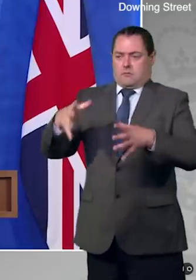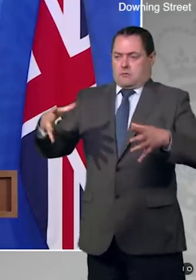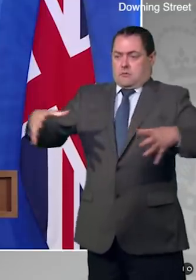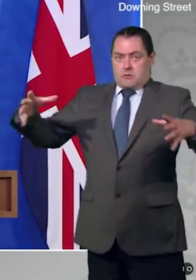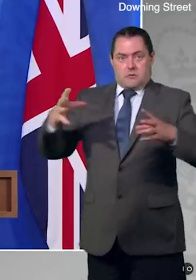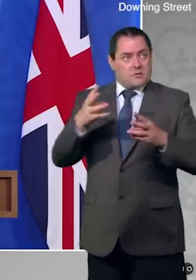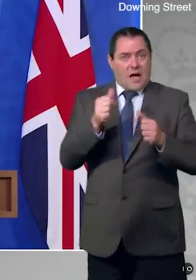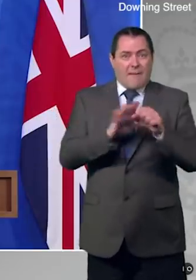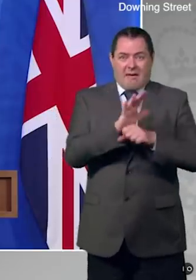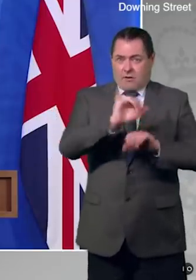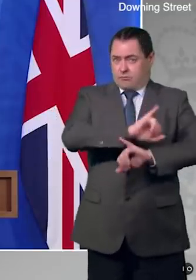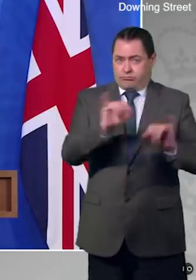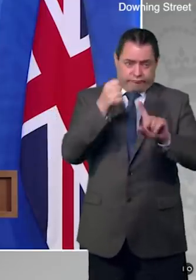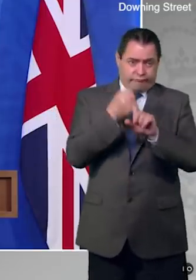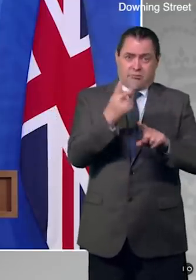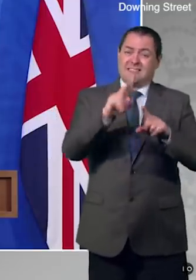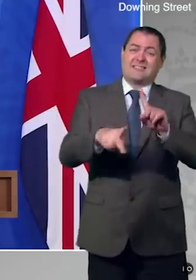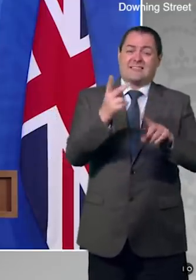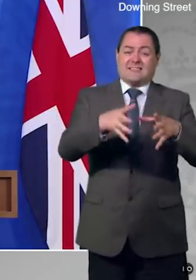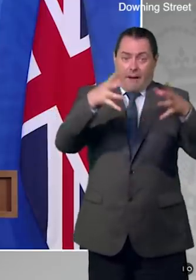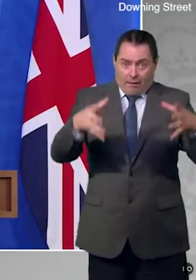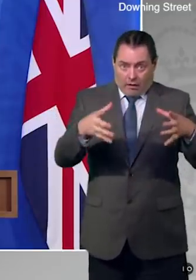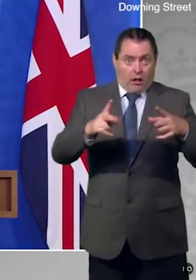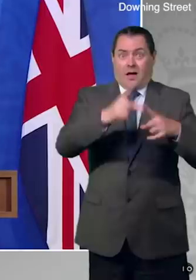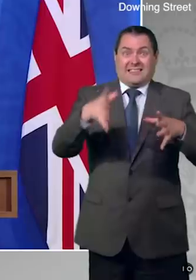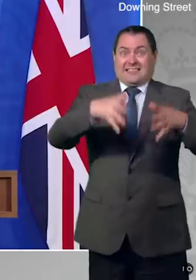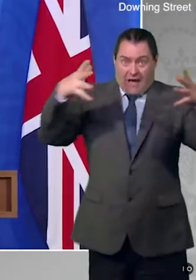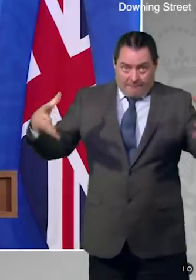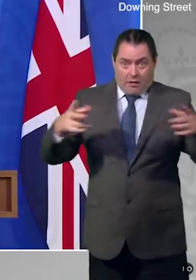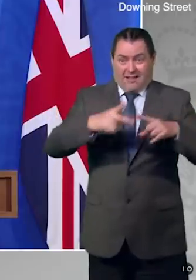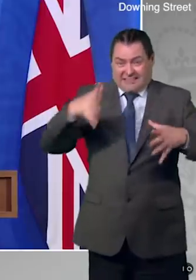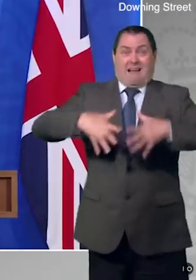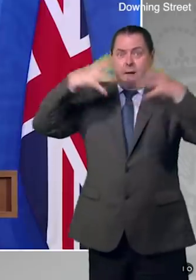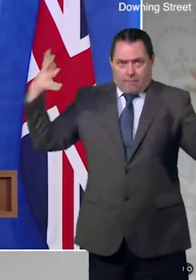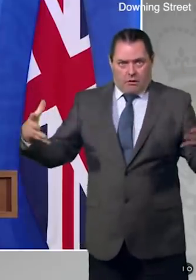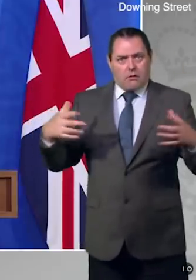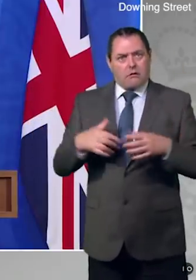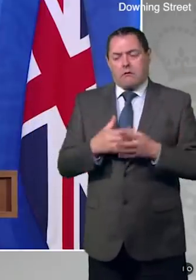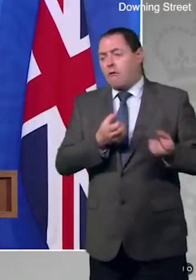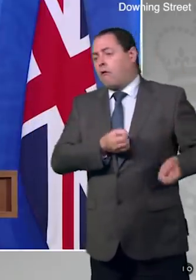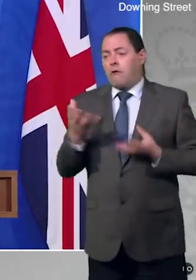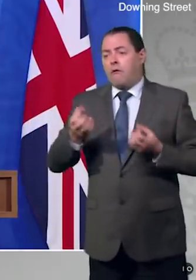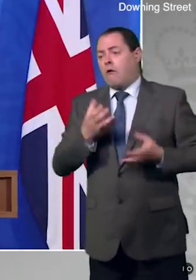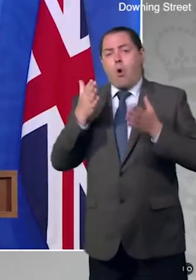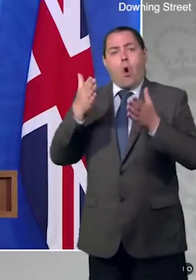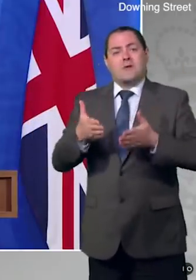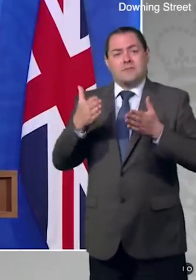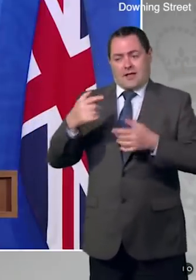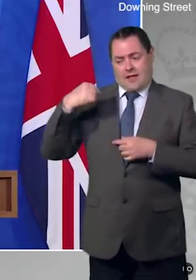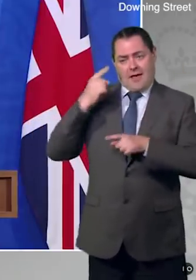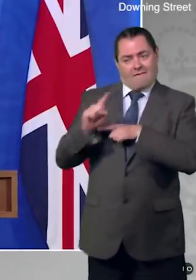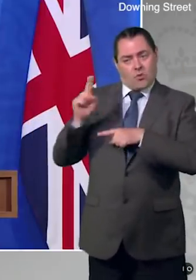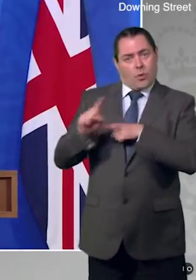average number of people being admitted to hospital in England has increased by 50% week on week and by